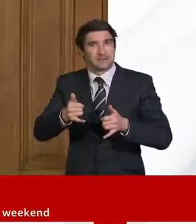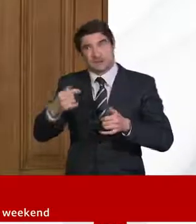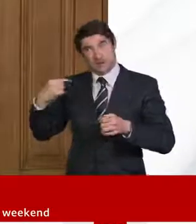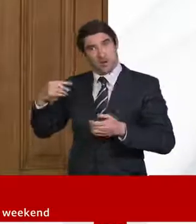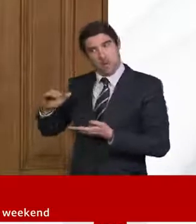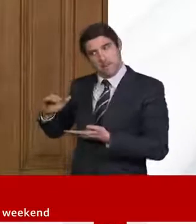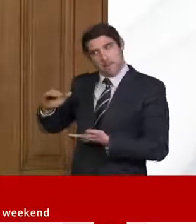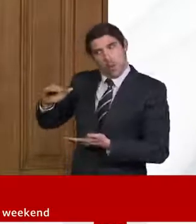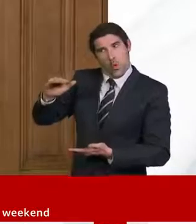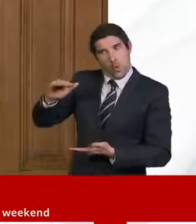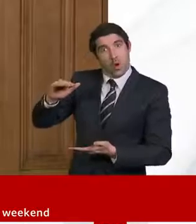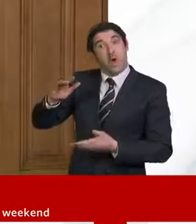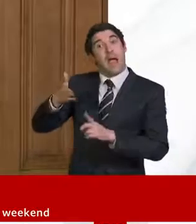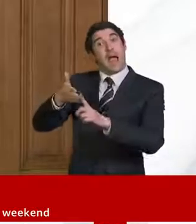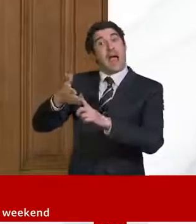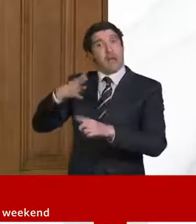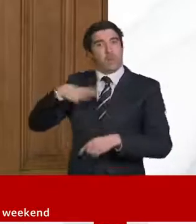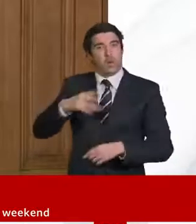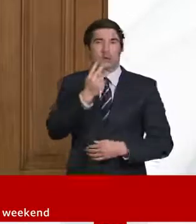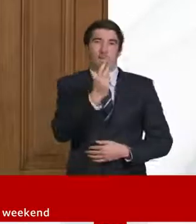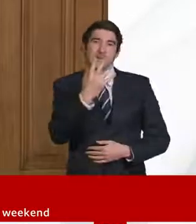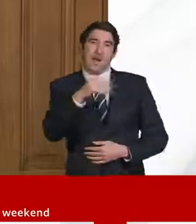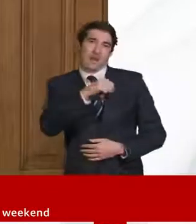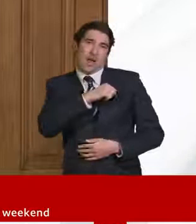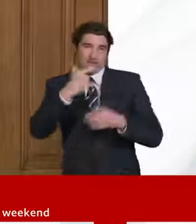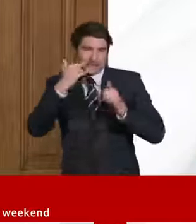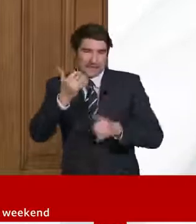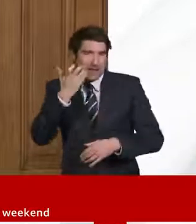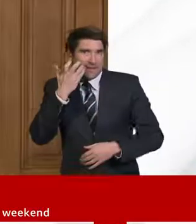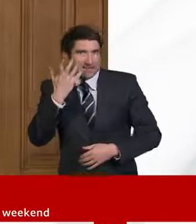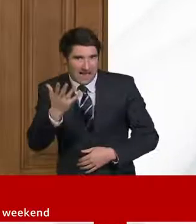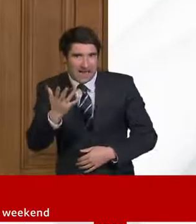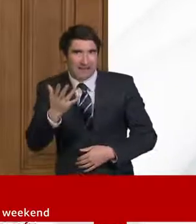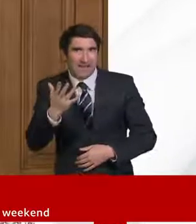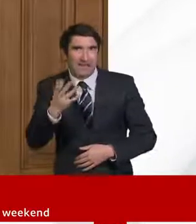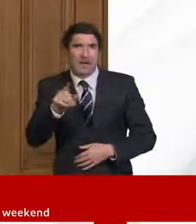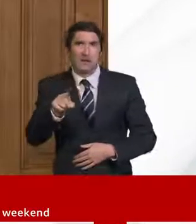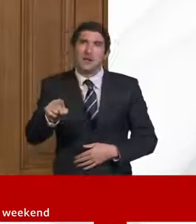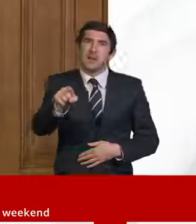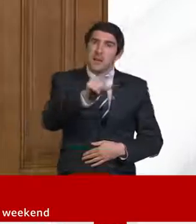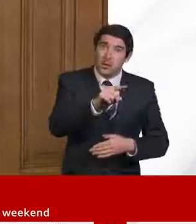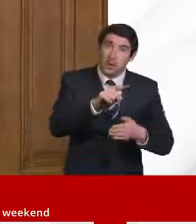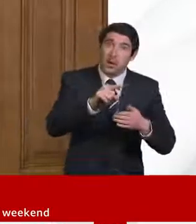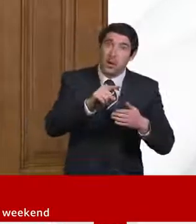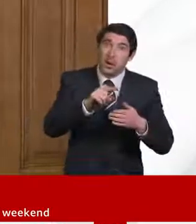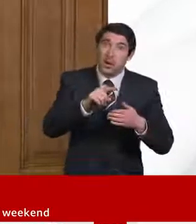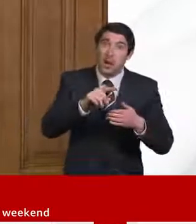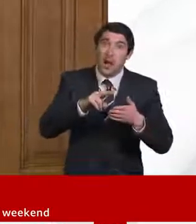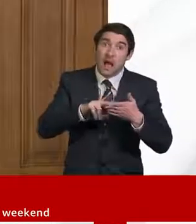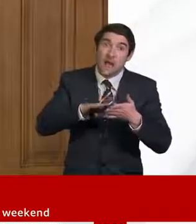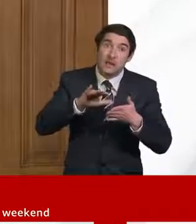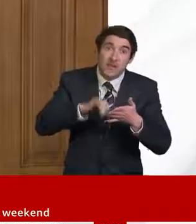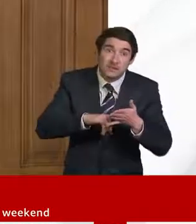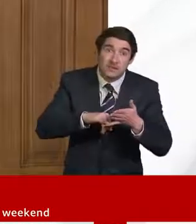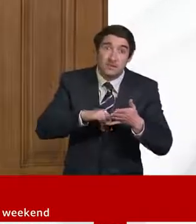mentioned. But there is, of course, another element to this, which is if you are an ill member of staff, you do not want to be going into your hospital to be tested. We want